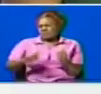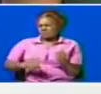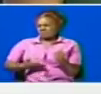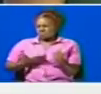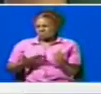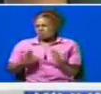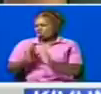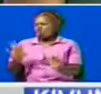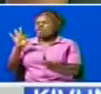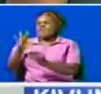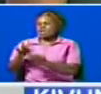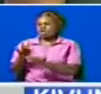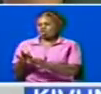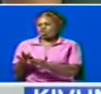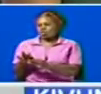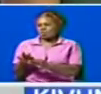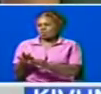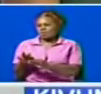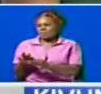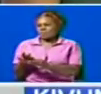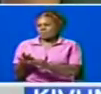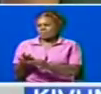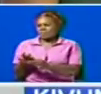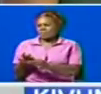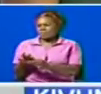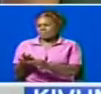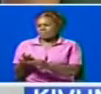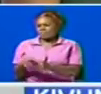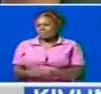for no election in that county?